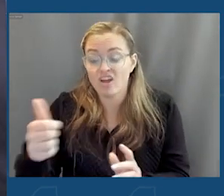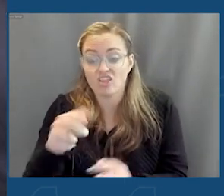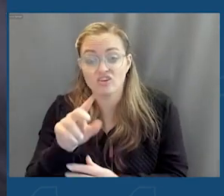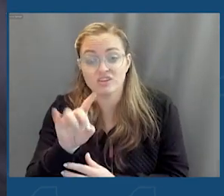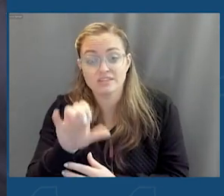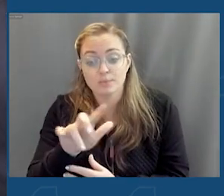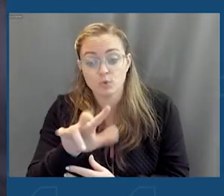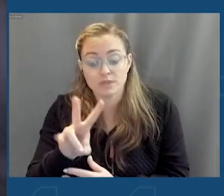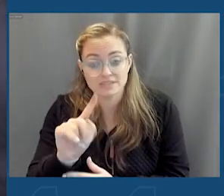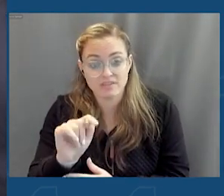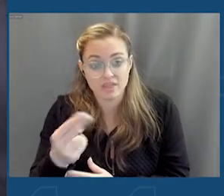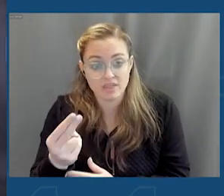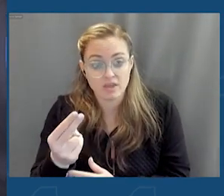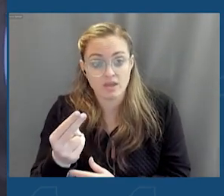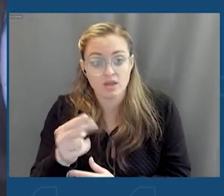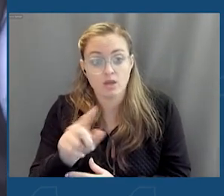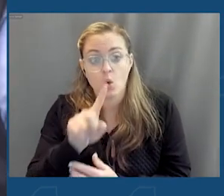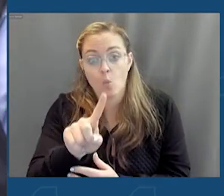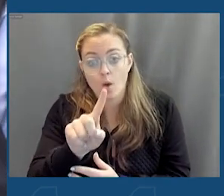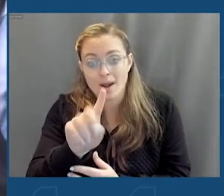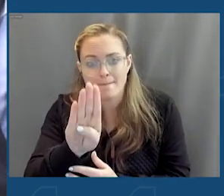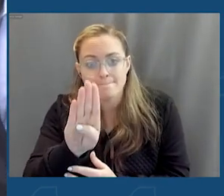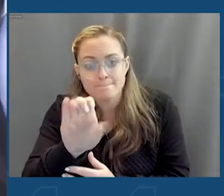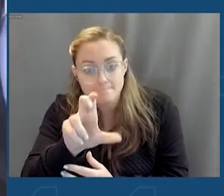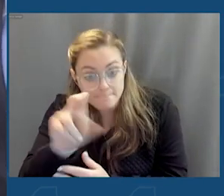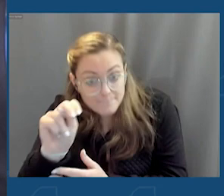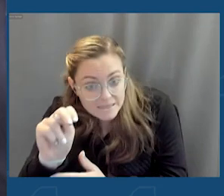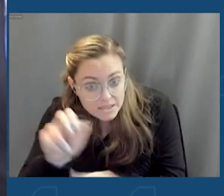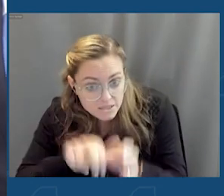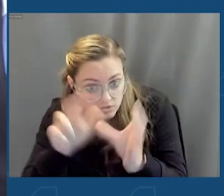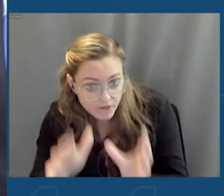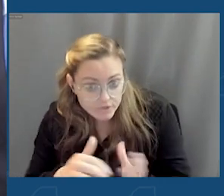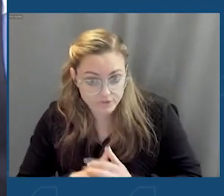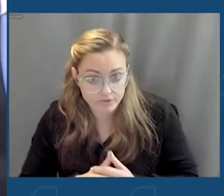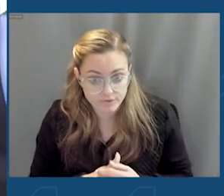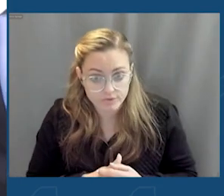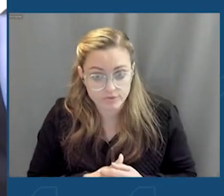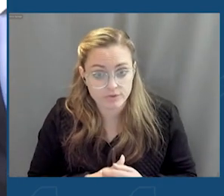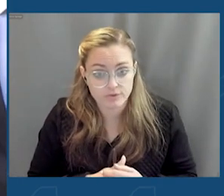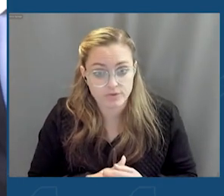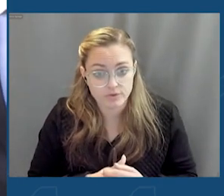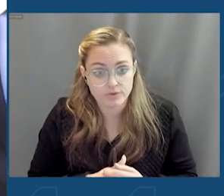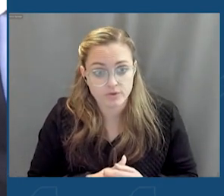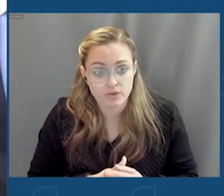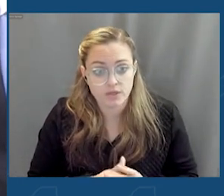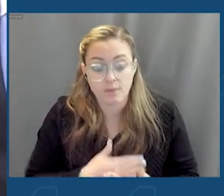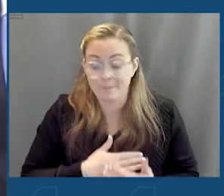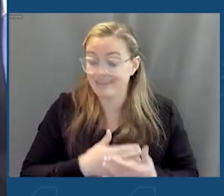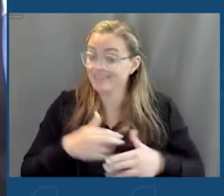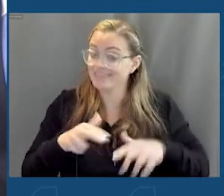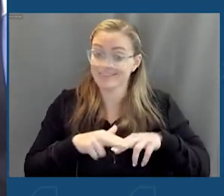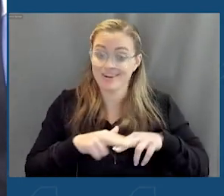27th, 1 billion riders, 1 billion riders. And my train was crowded.